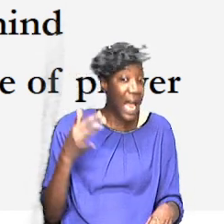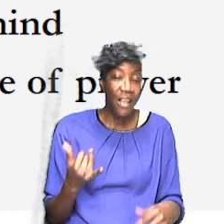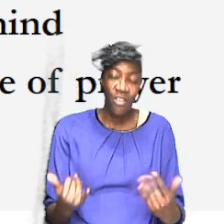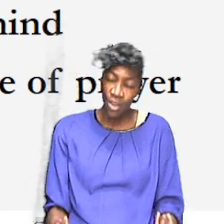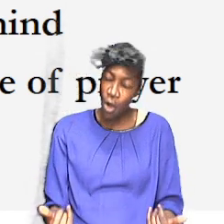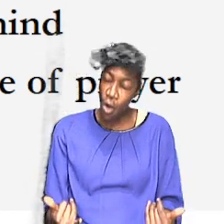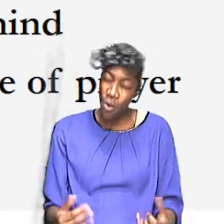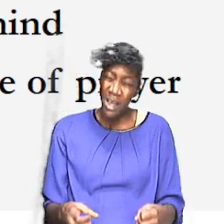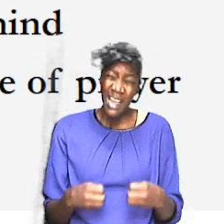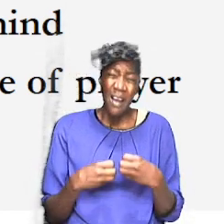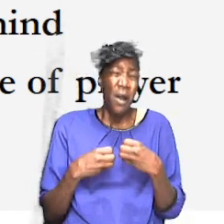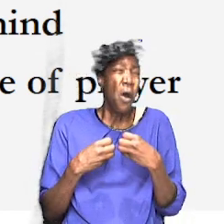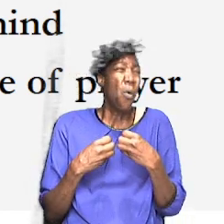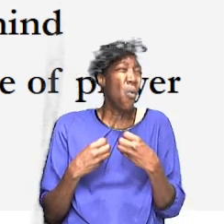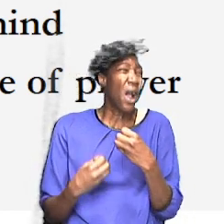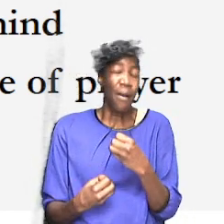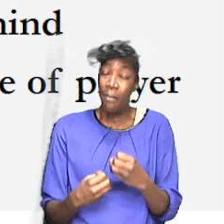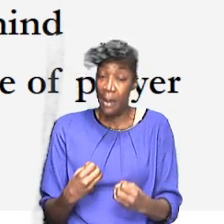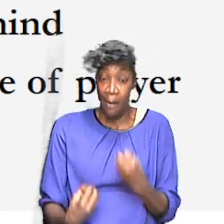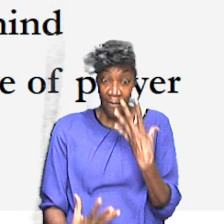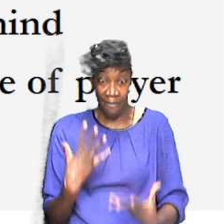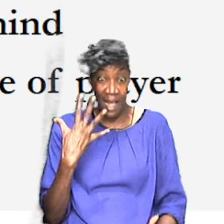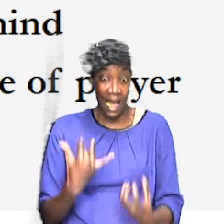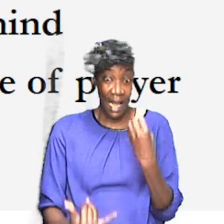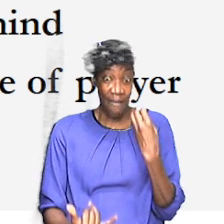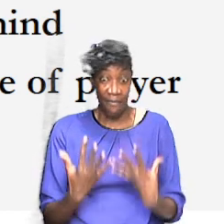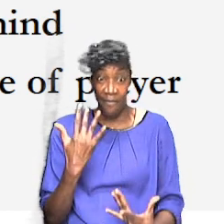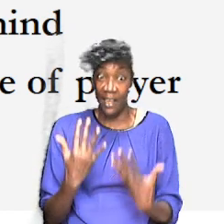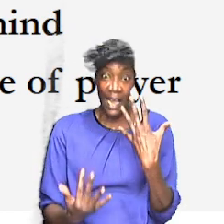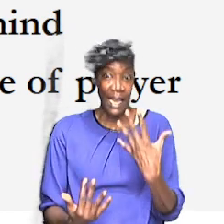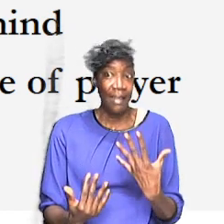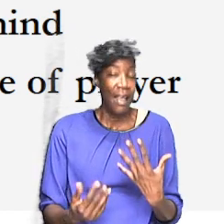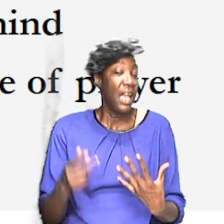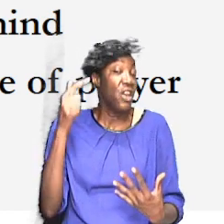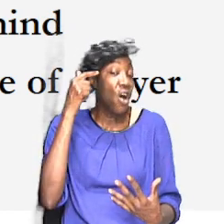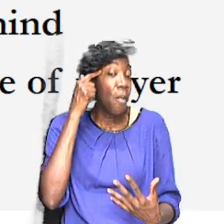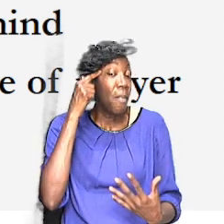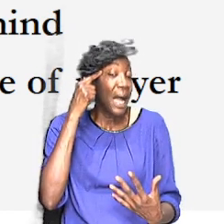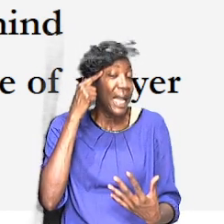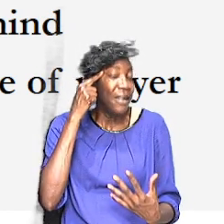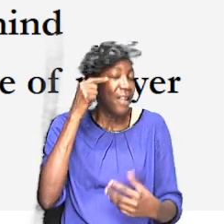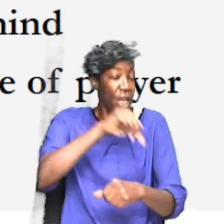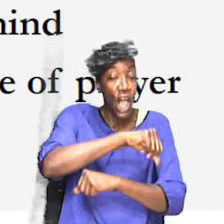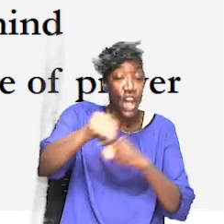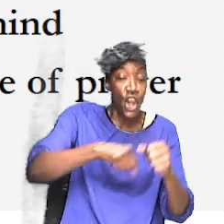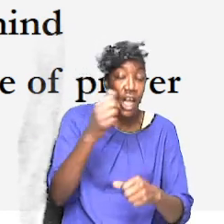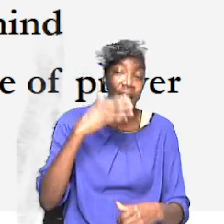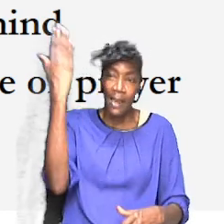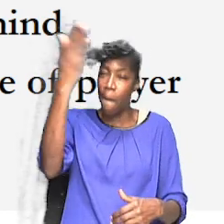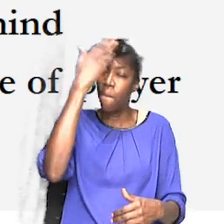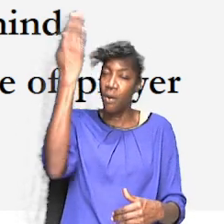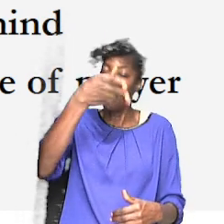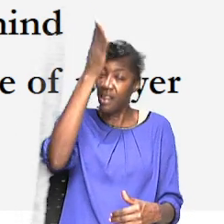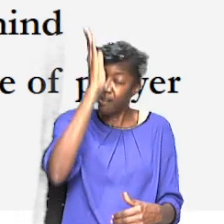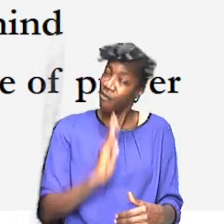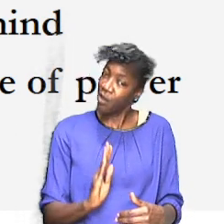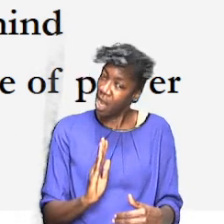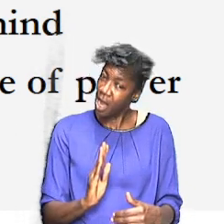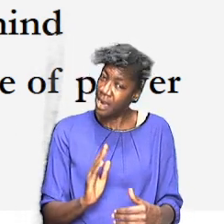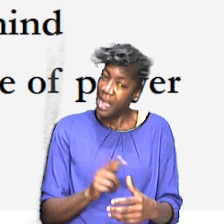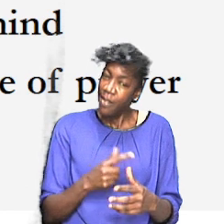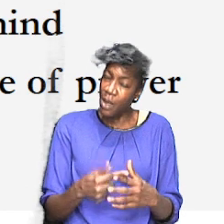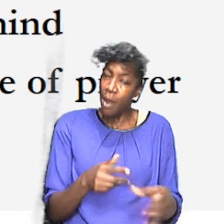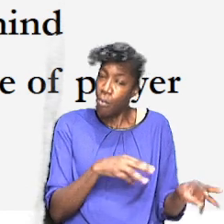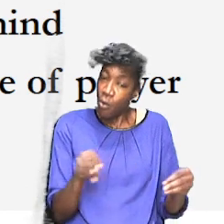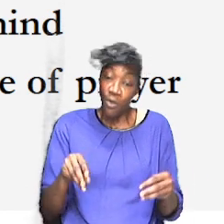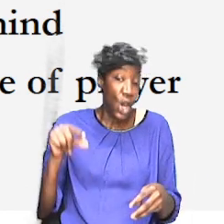being illuminated in our minds through the golden, the anointing presence of God. Then we move to the golden altar of